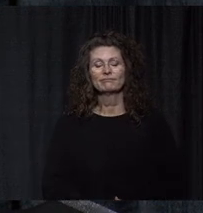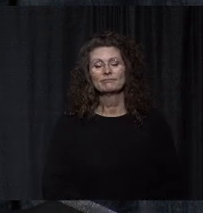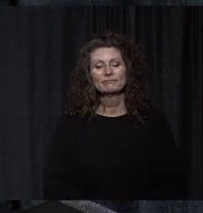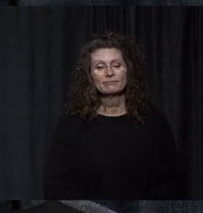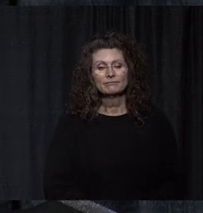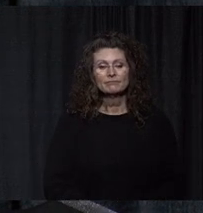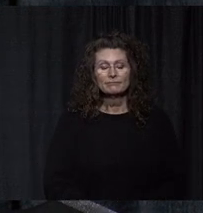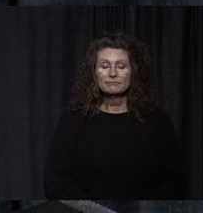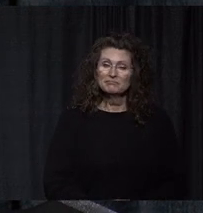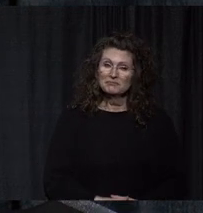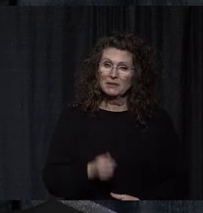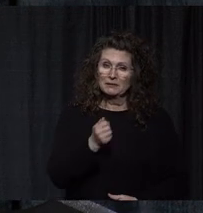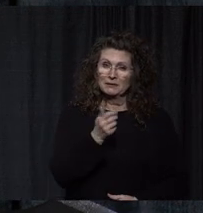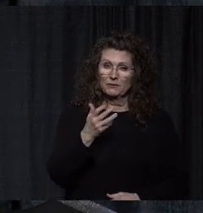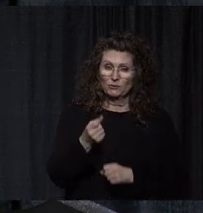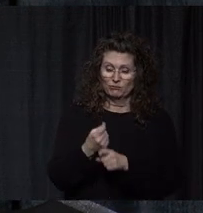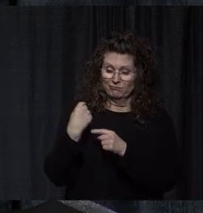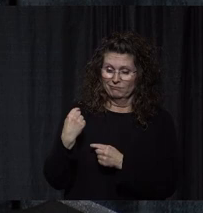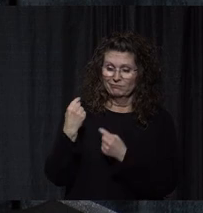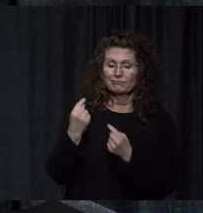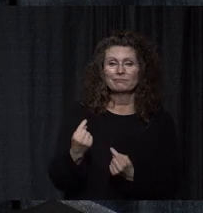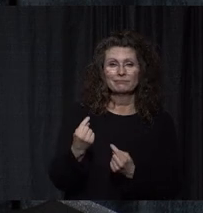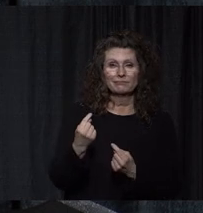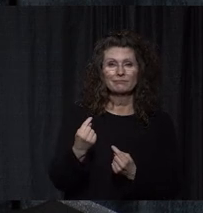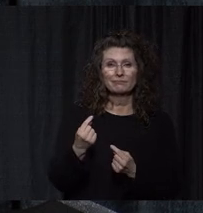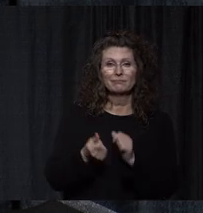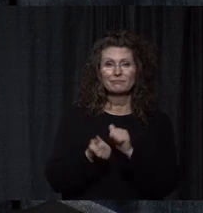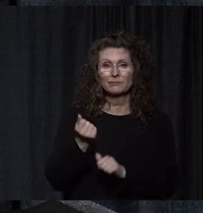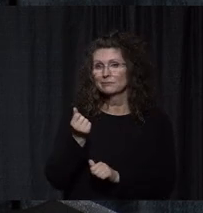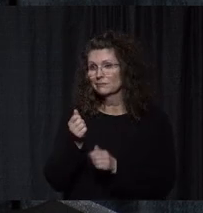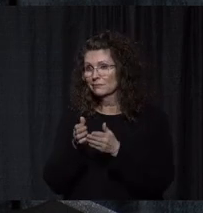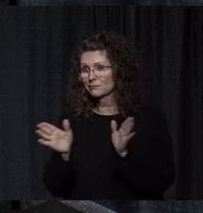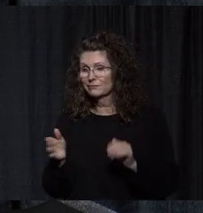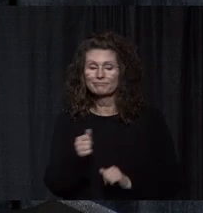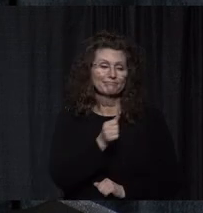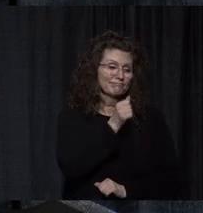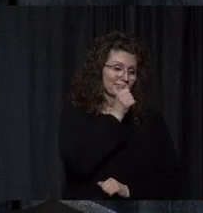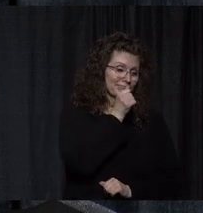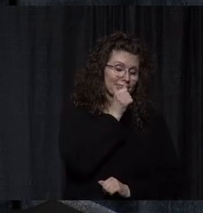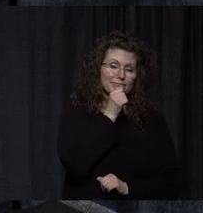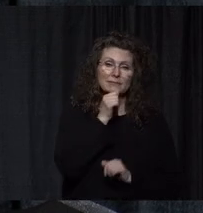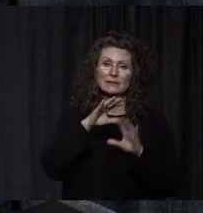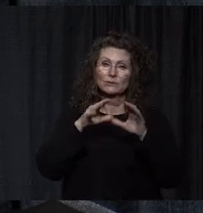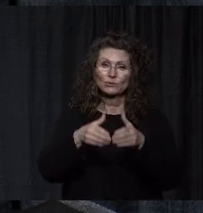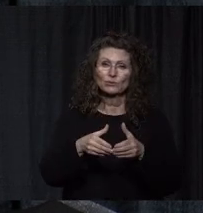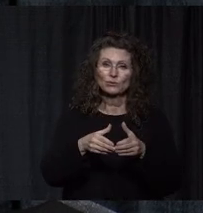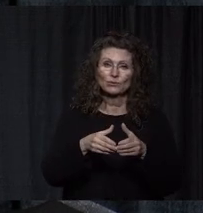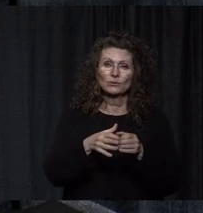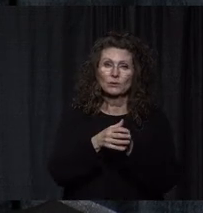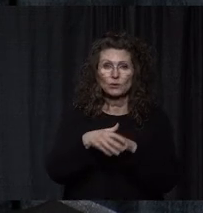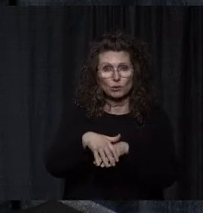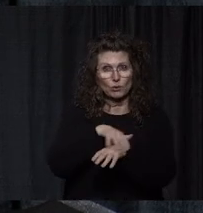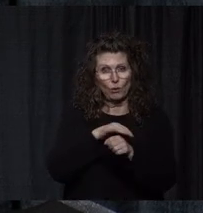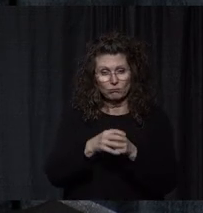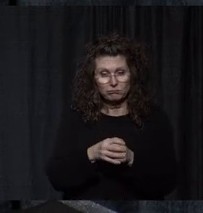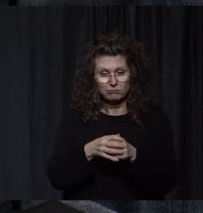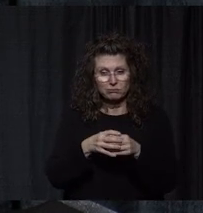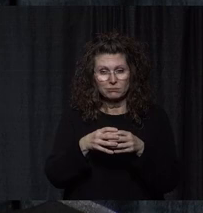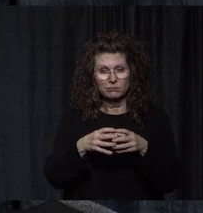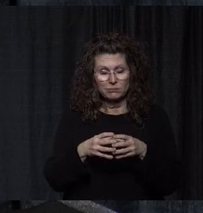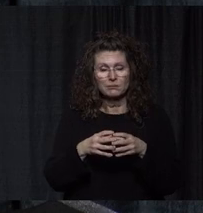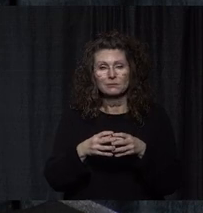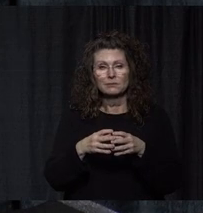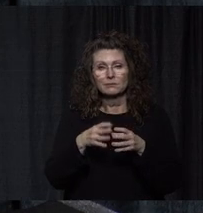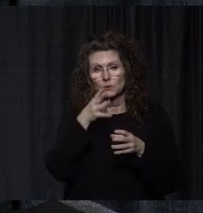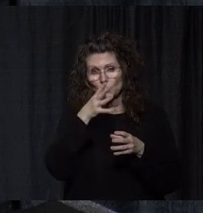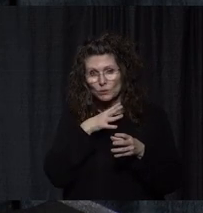Over the last few decades, leadership roles in most public and private institutions have slowly expanded to include women and other previously excluded